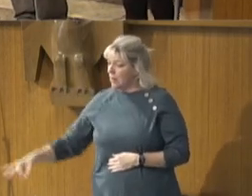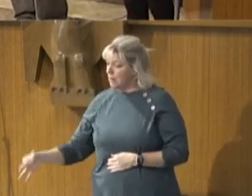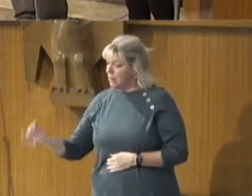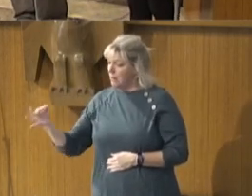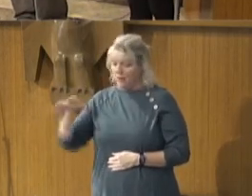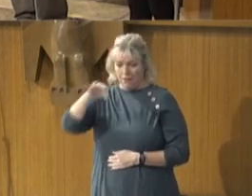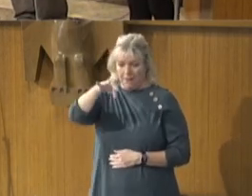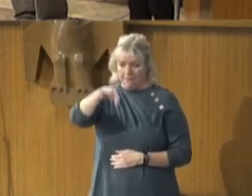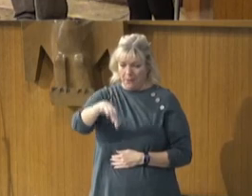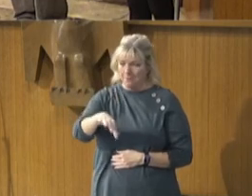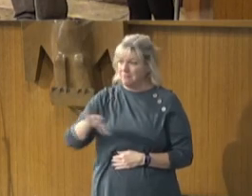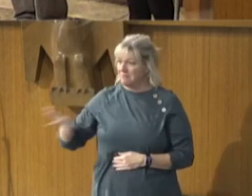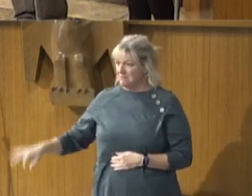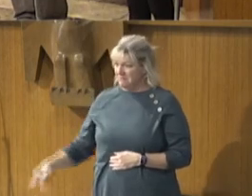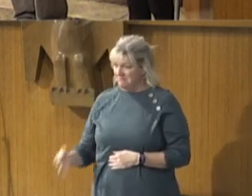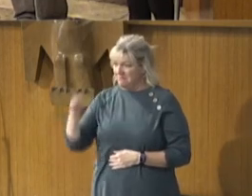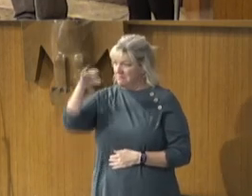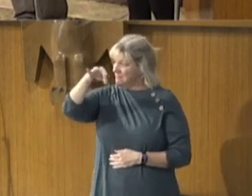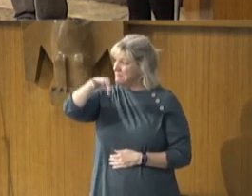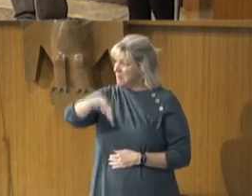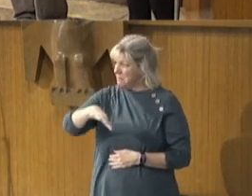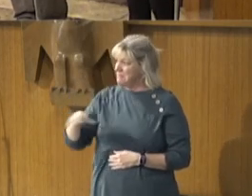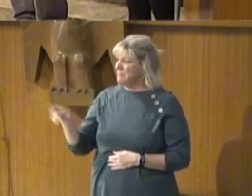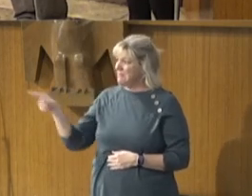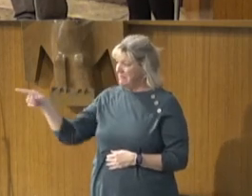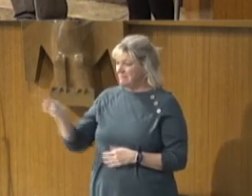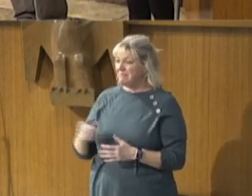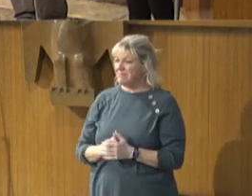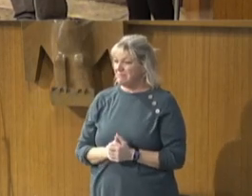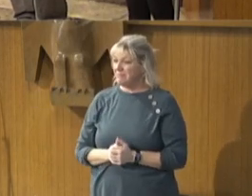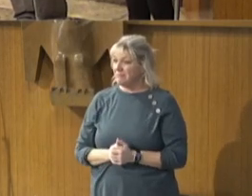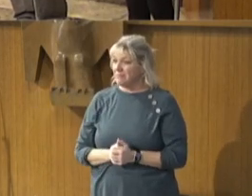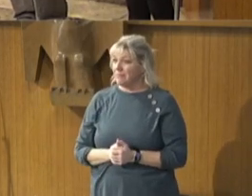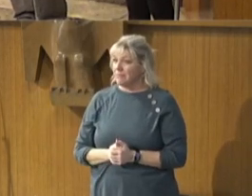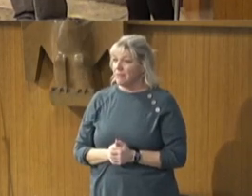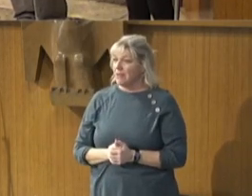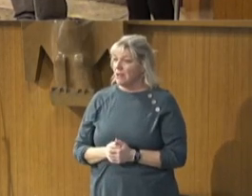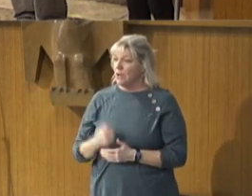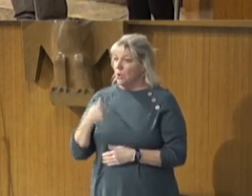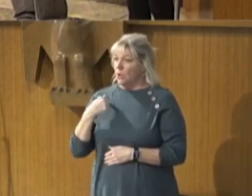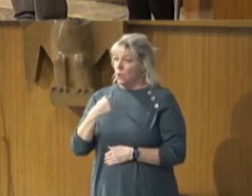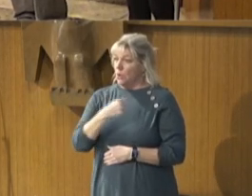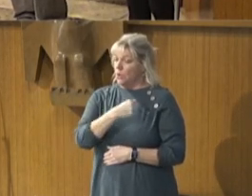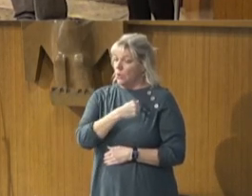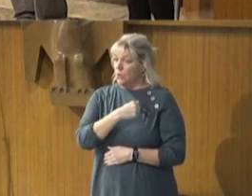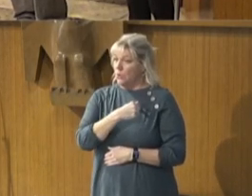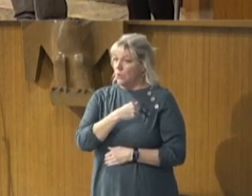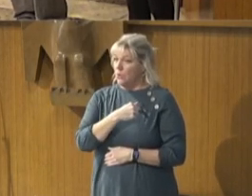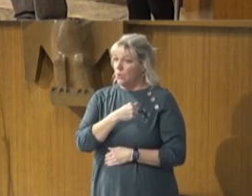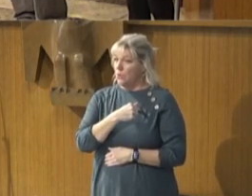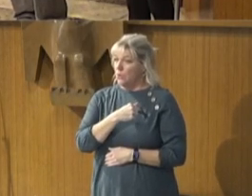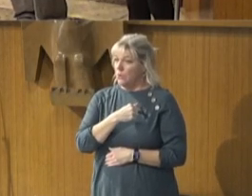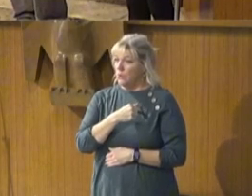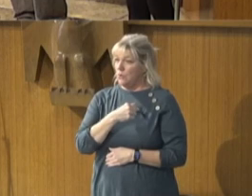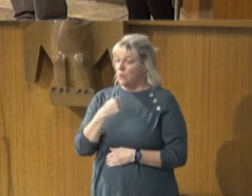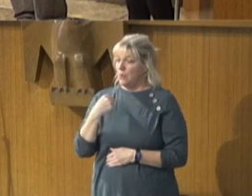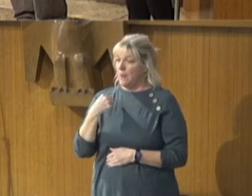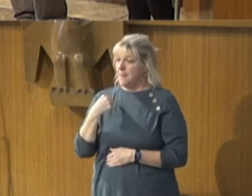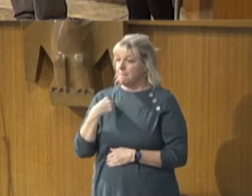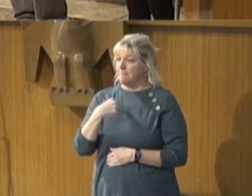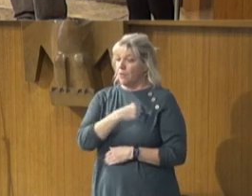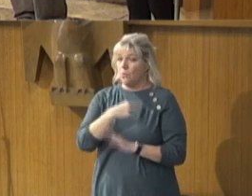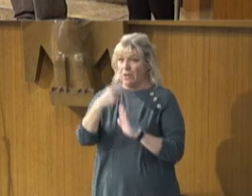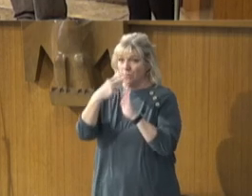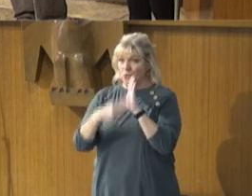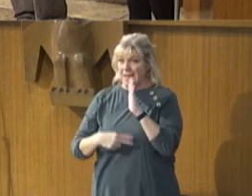our little annual All Saints Memorial. And we invite you, when a name is read, and you can even prepare yourself to come down as the